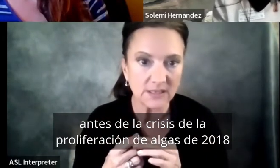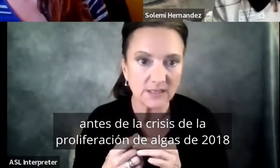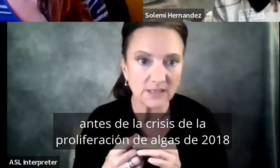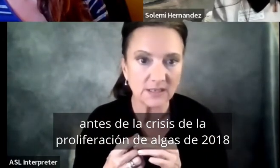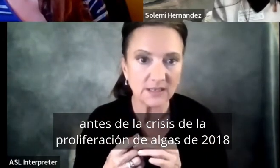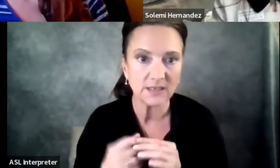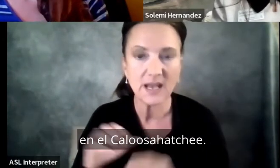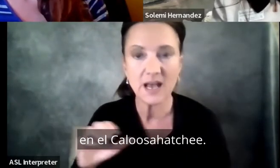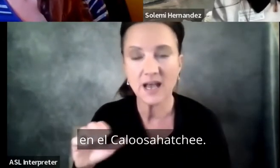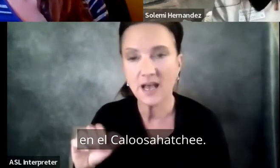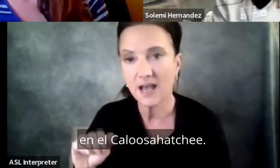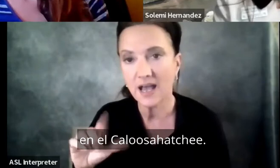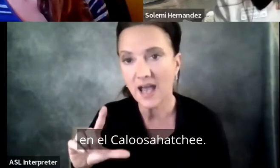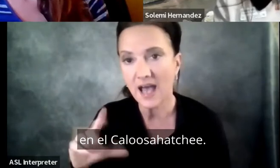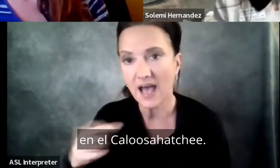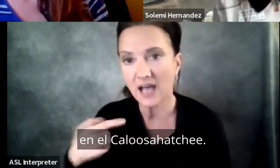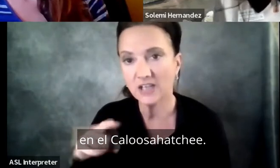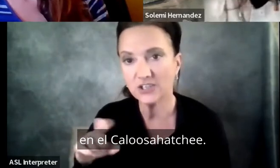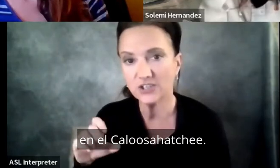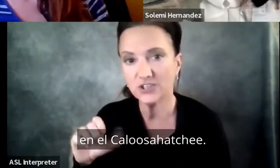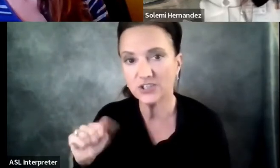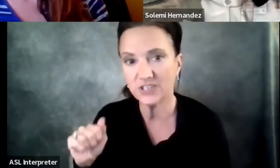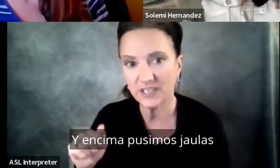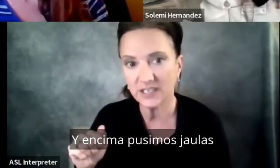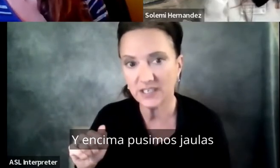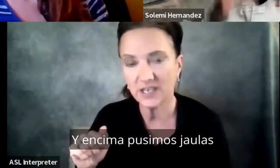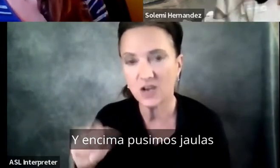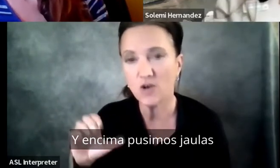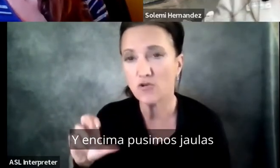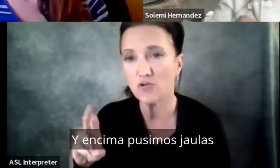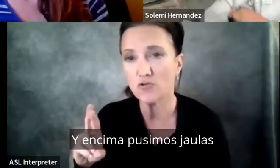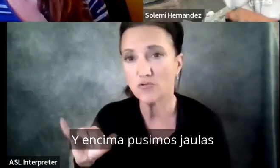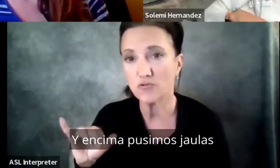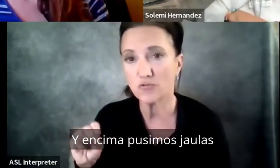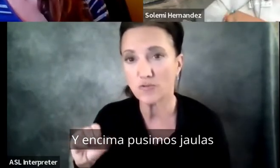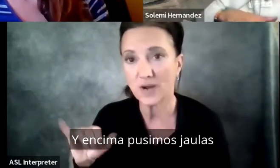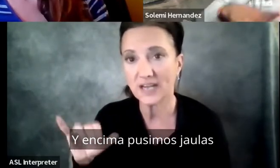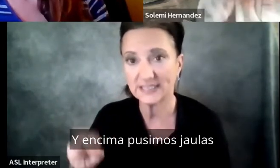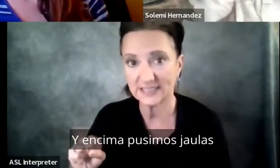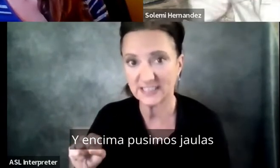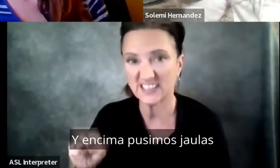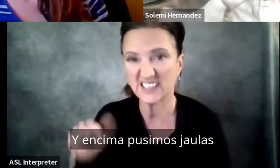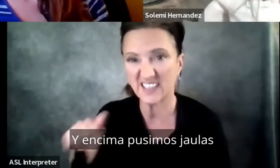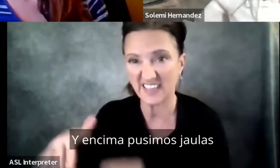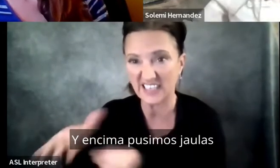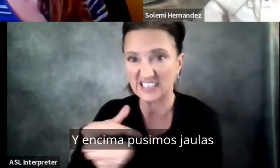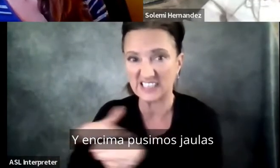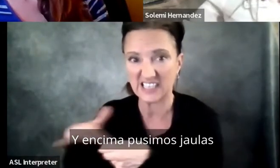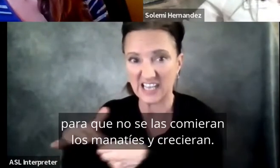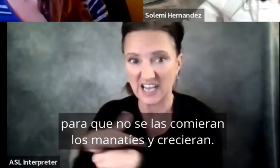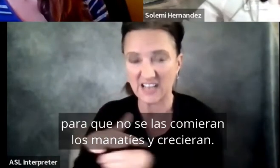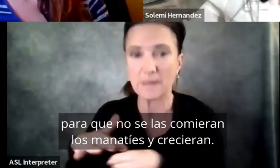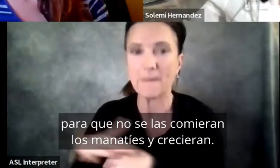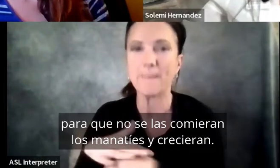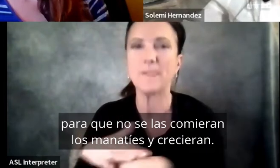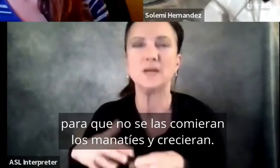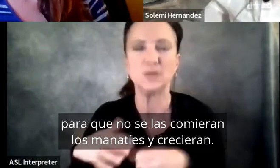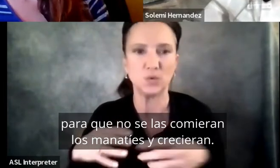algae bloom crisis in the Caloosahatchee. And we put cages on top so